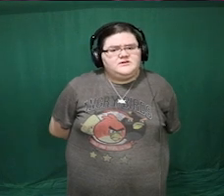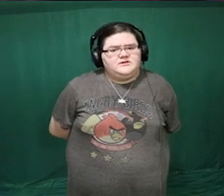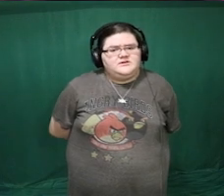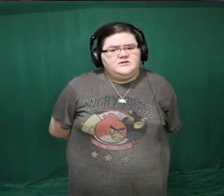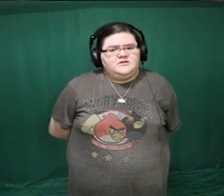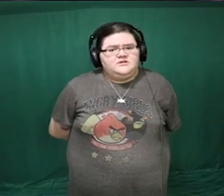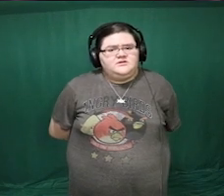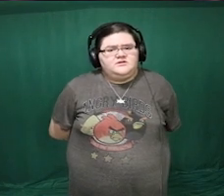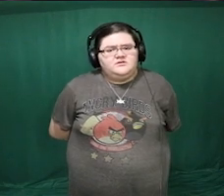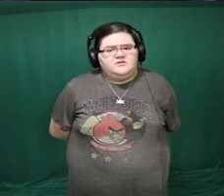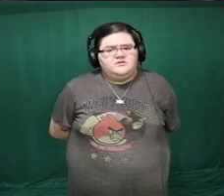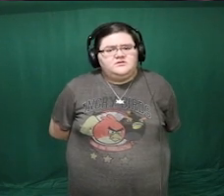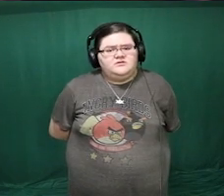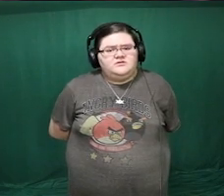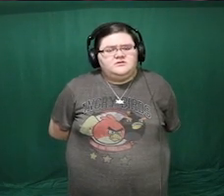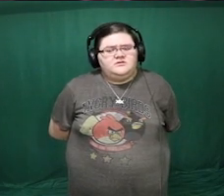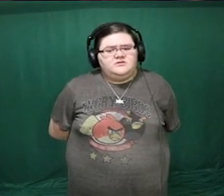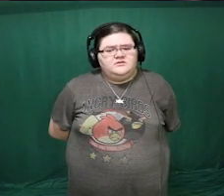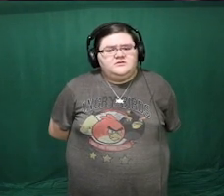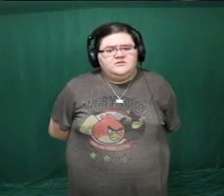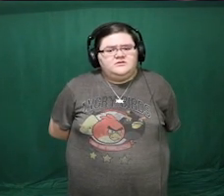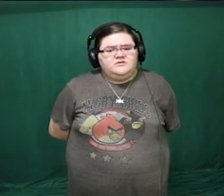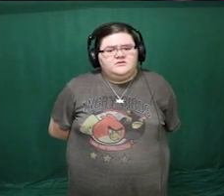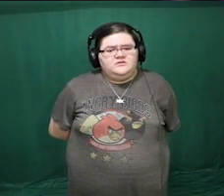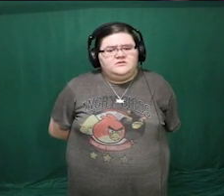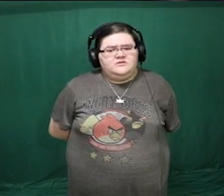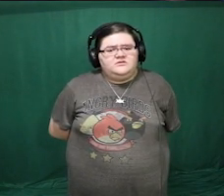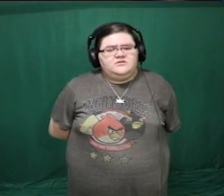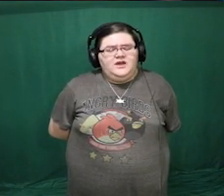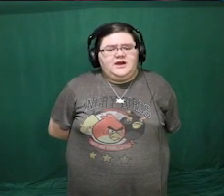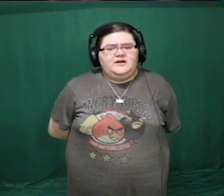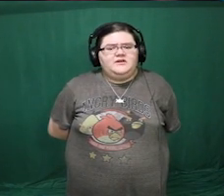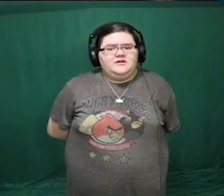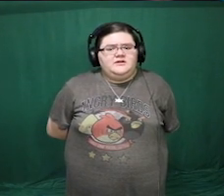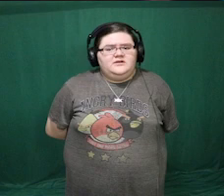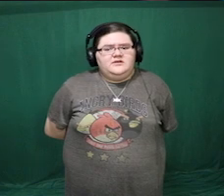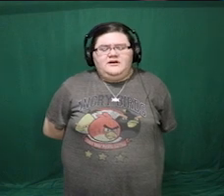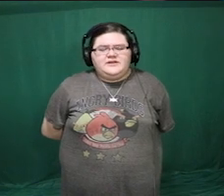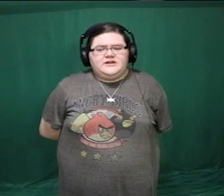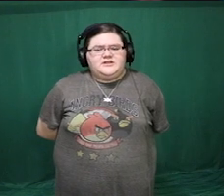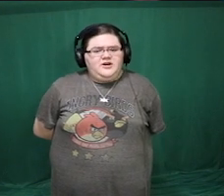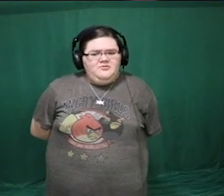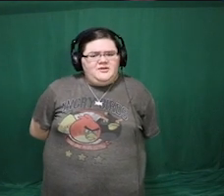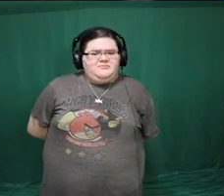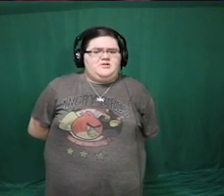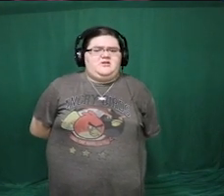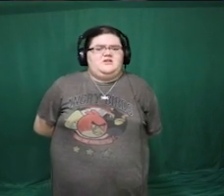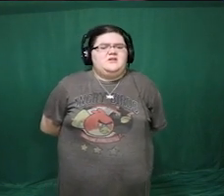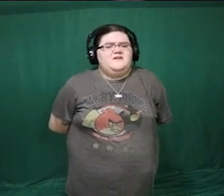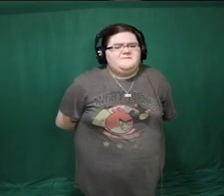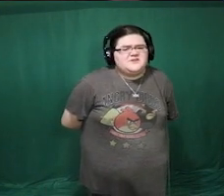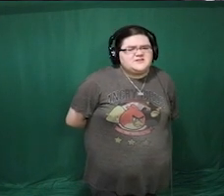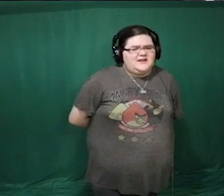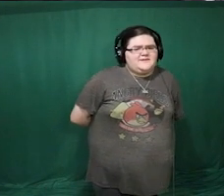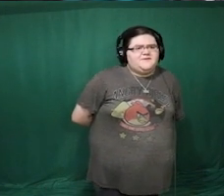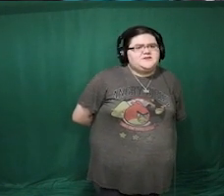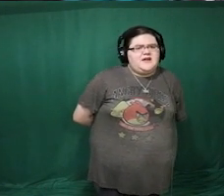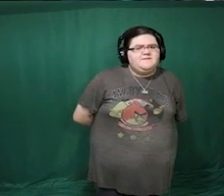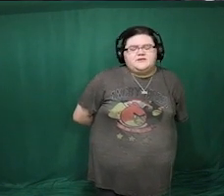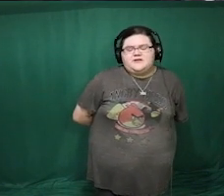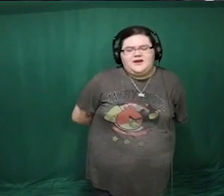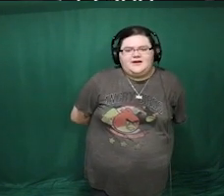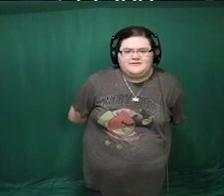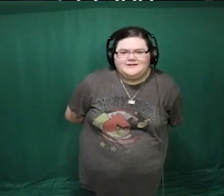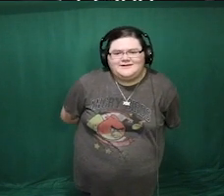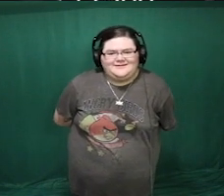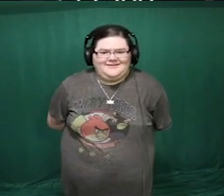Simpsons. How did I fuck up on that? Fuck. Yeah. No! I was like, because I don't remember. Right,